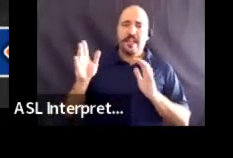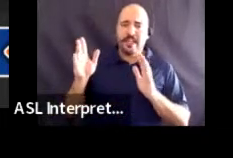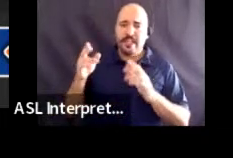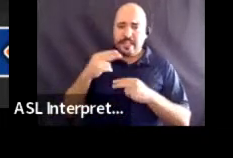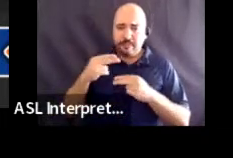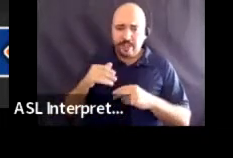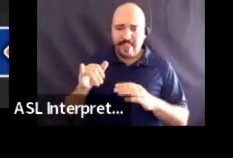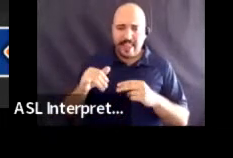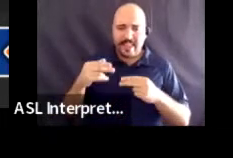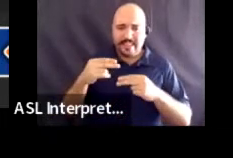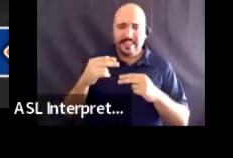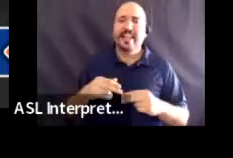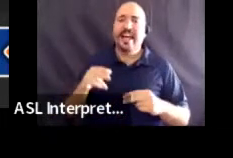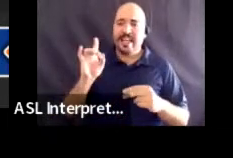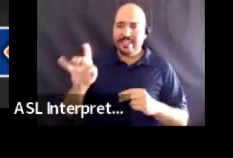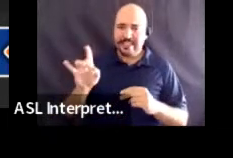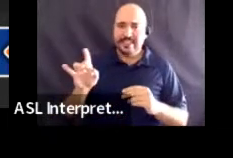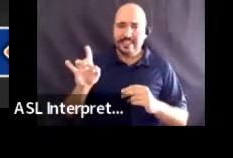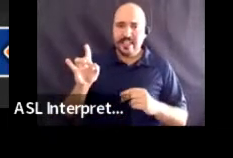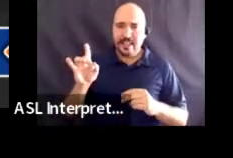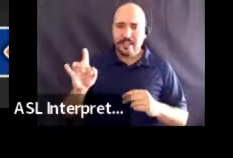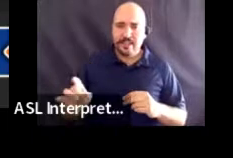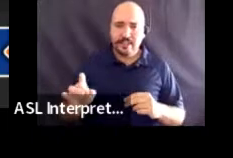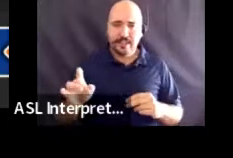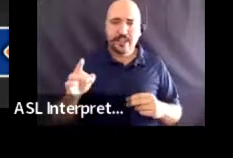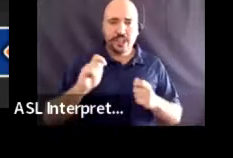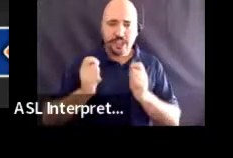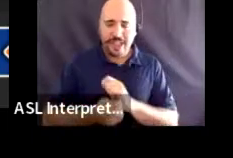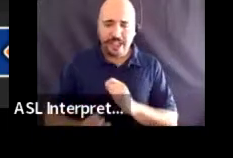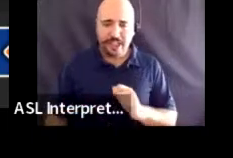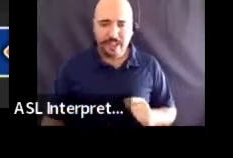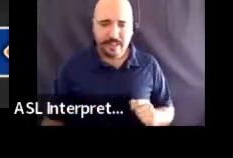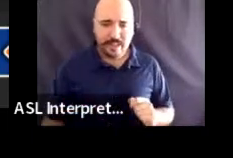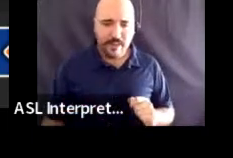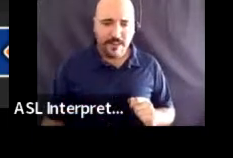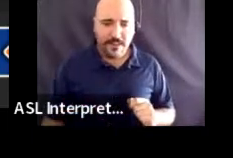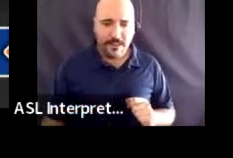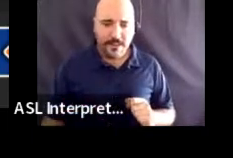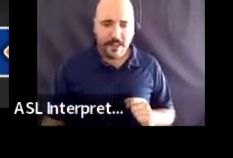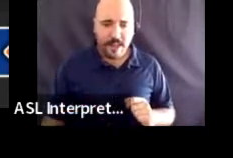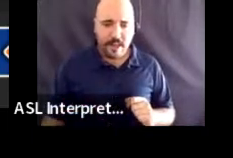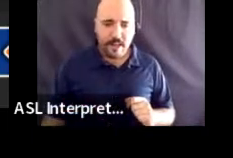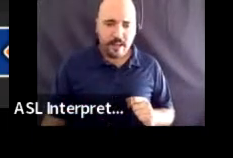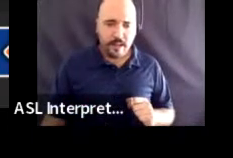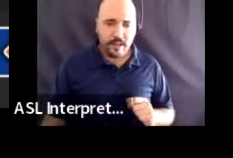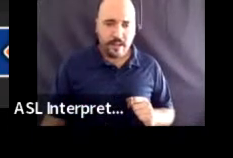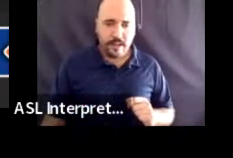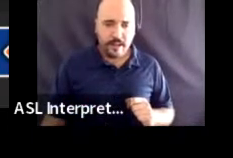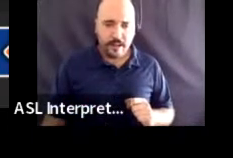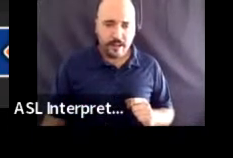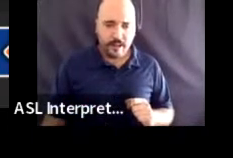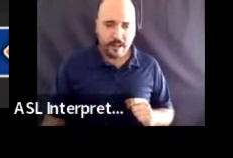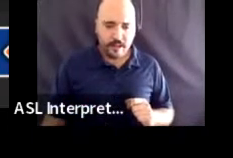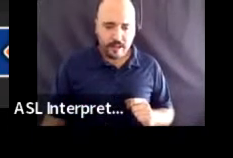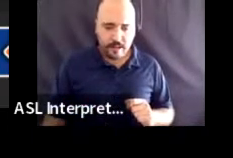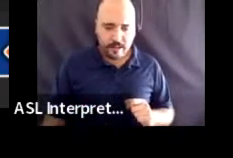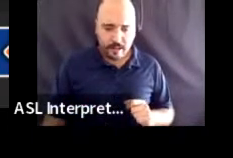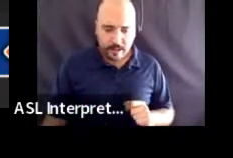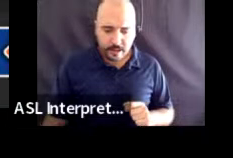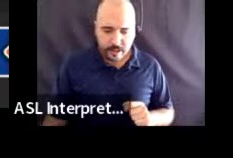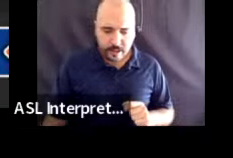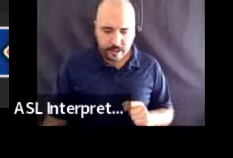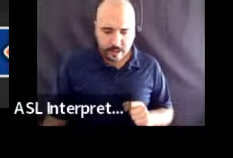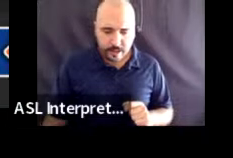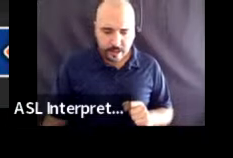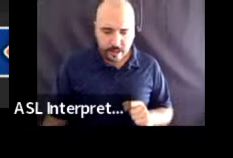change, showing the mobile view, which Tim talked about, and that was what prompted him to talk about the responsive. Great. Peter,